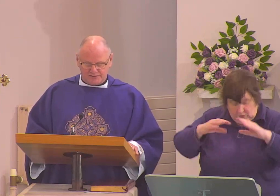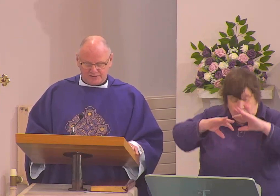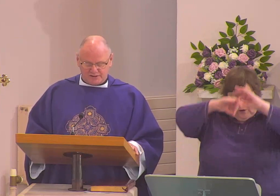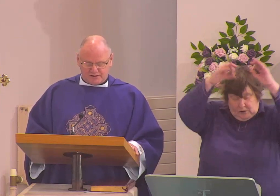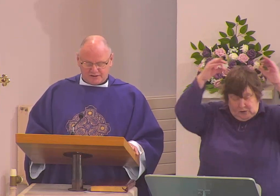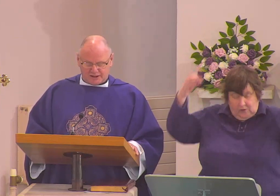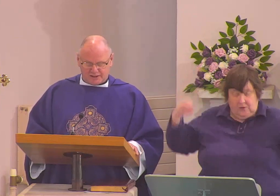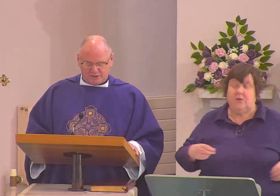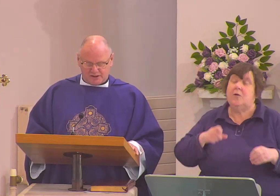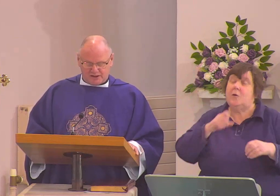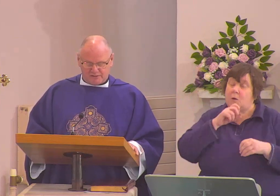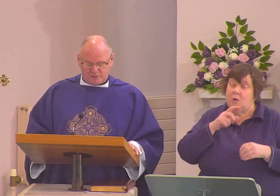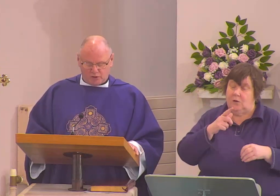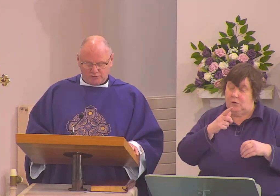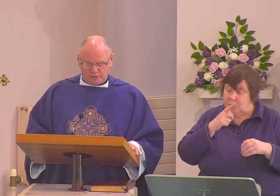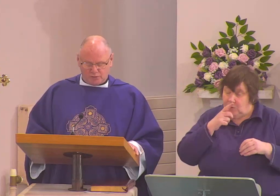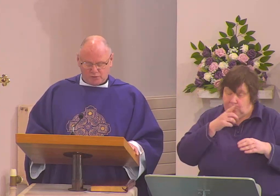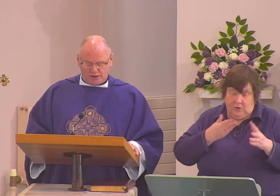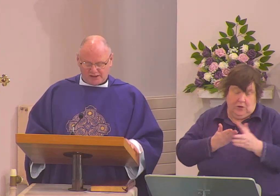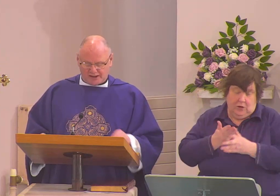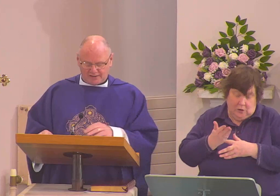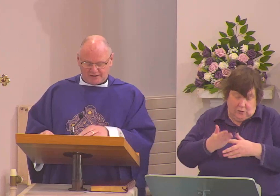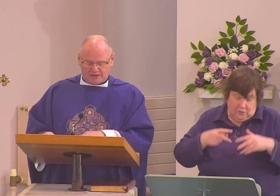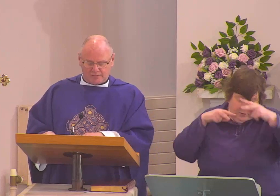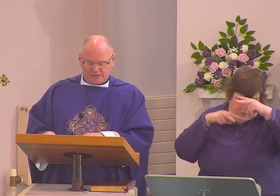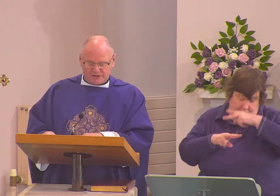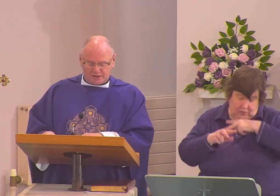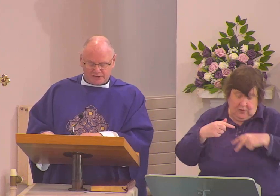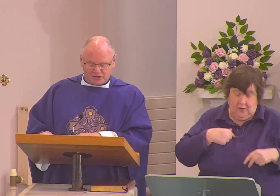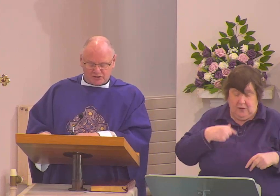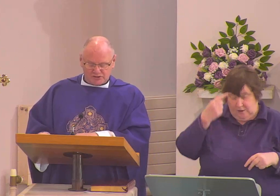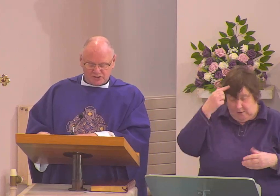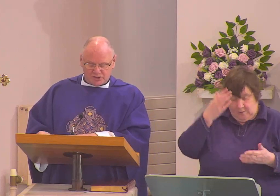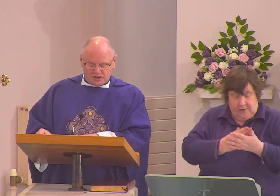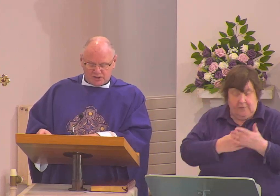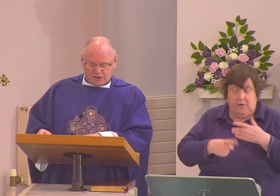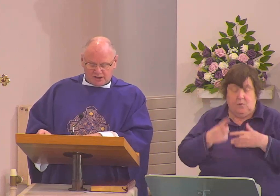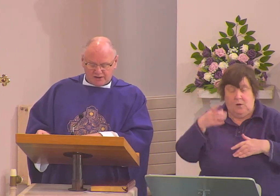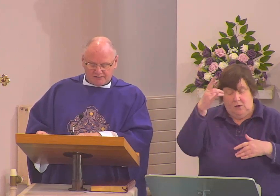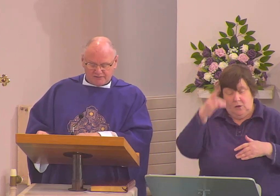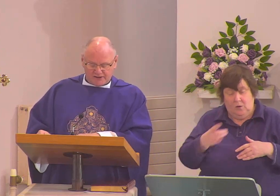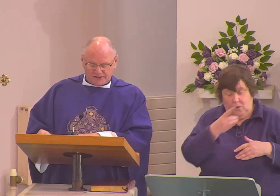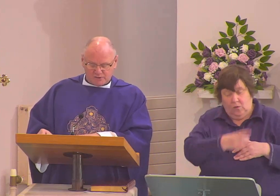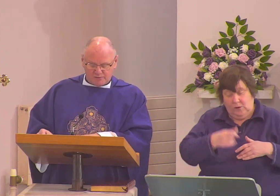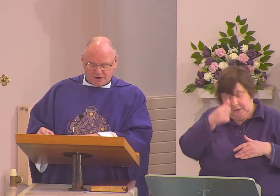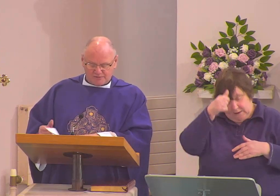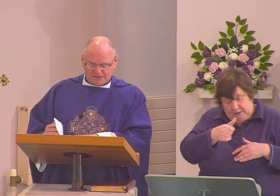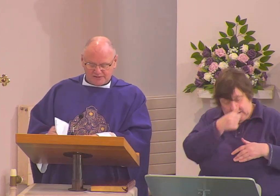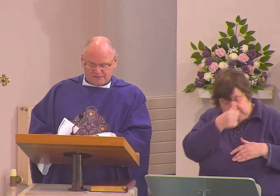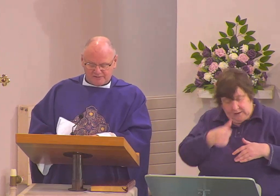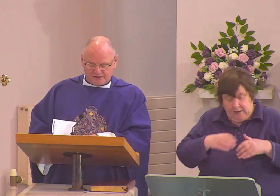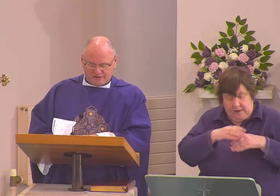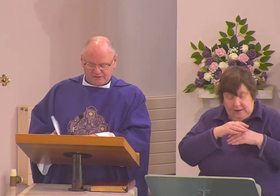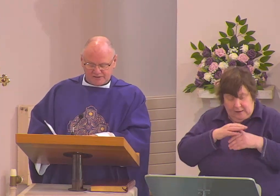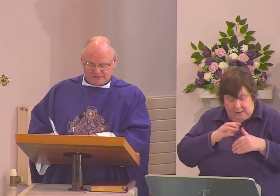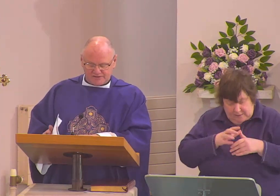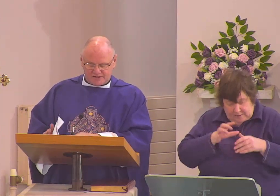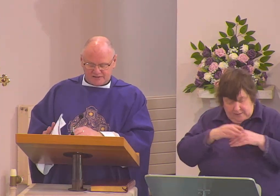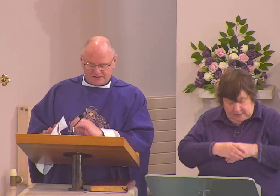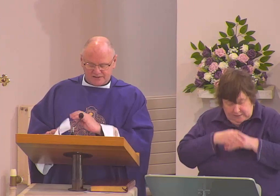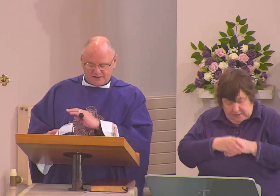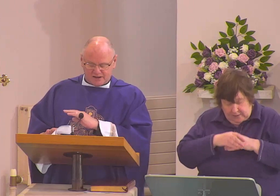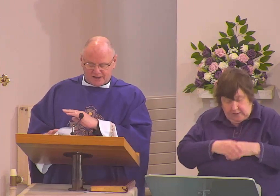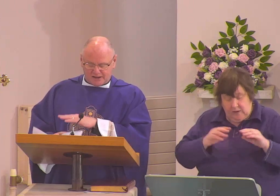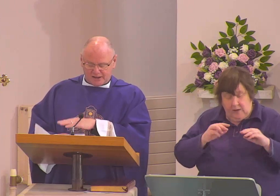prophets. I believe in one holy, Catholic, and apostolic church. I confess one baptism for forgiveness of